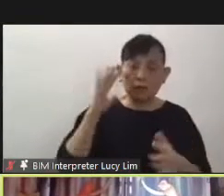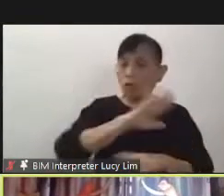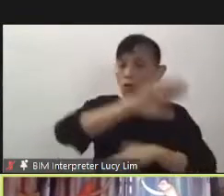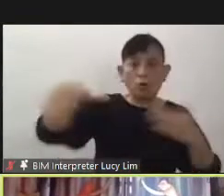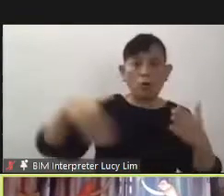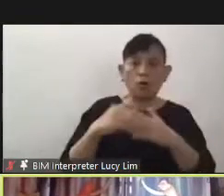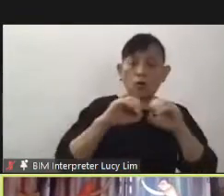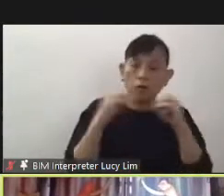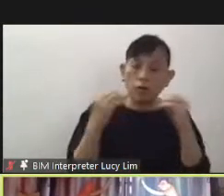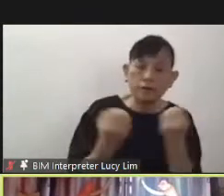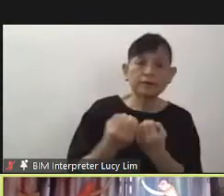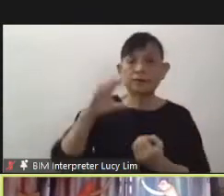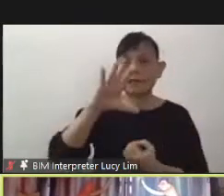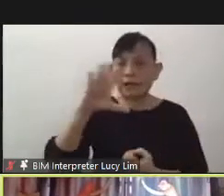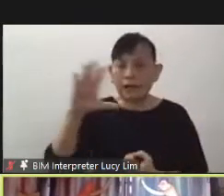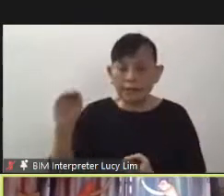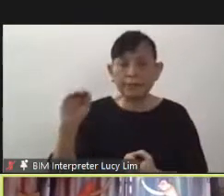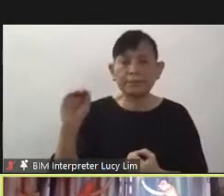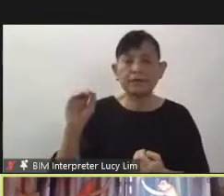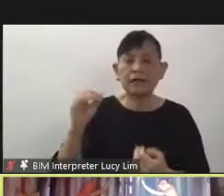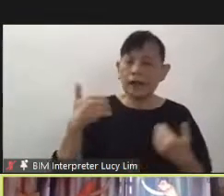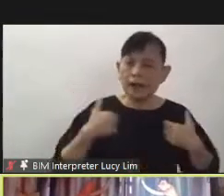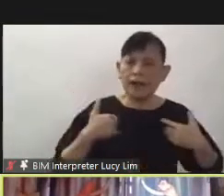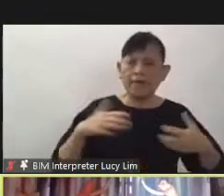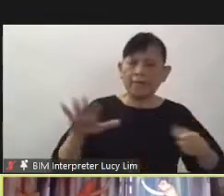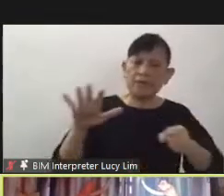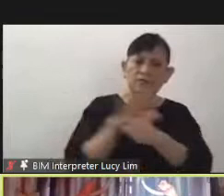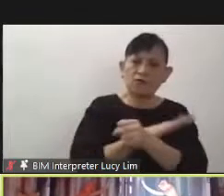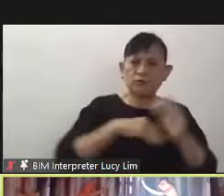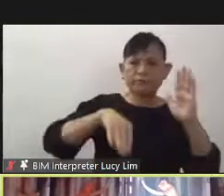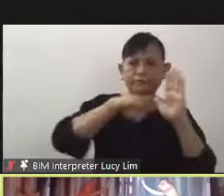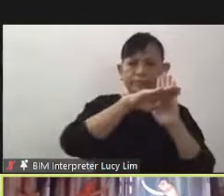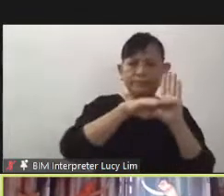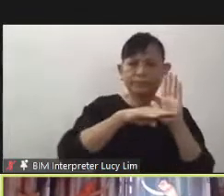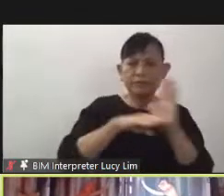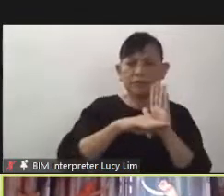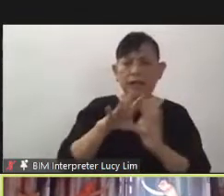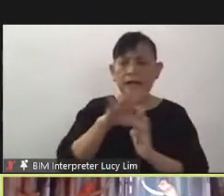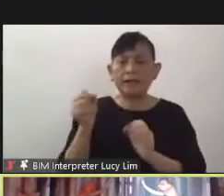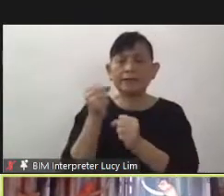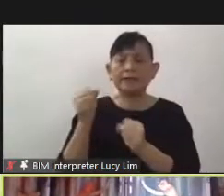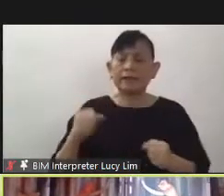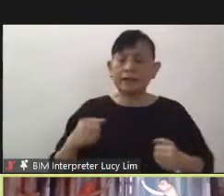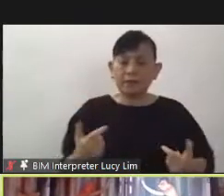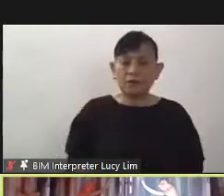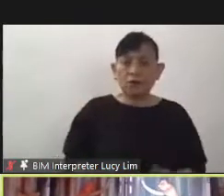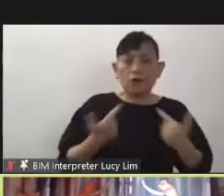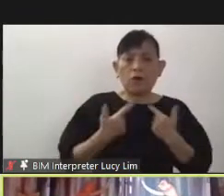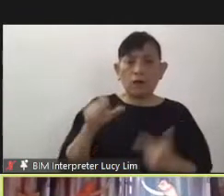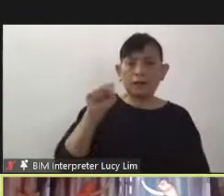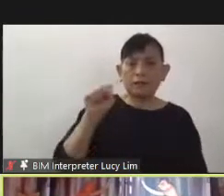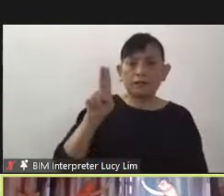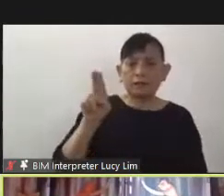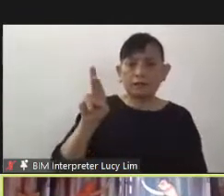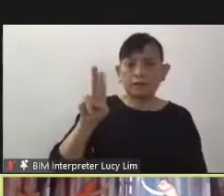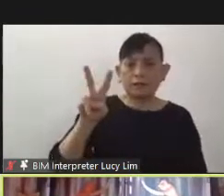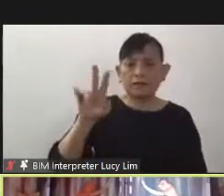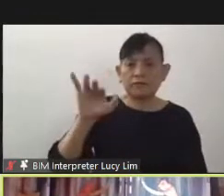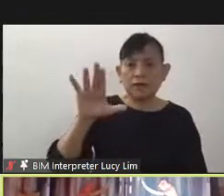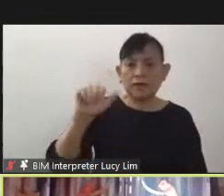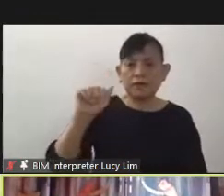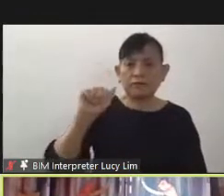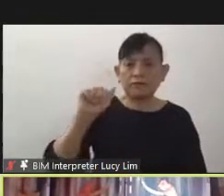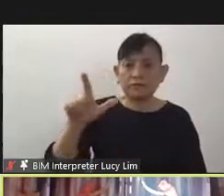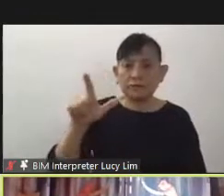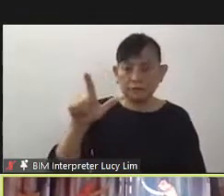or company actually has a comprehensive and also survivor-centric sexual misconduct policy. We also want the system